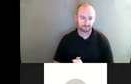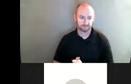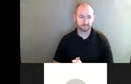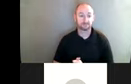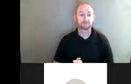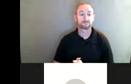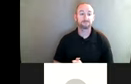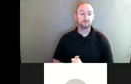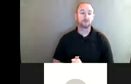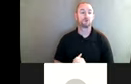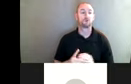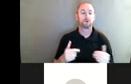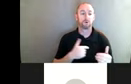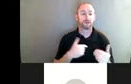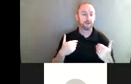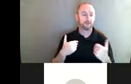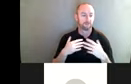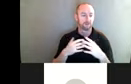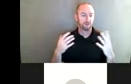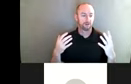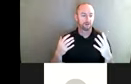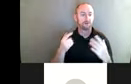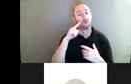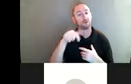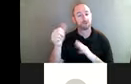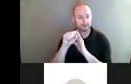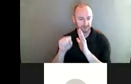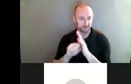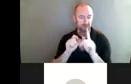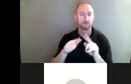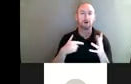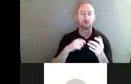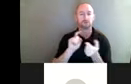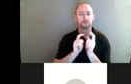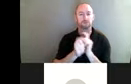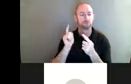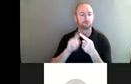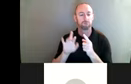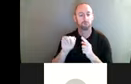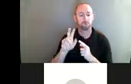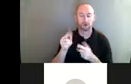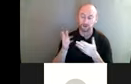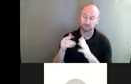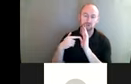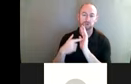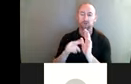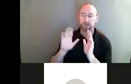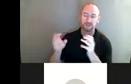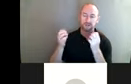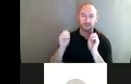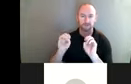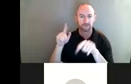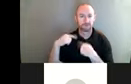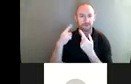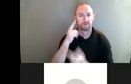lot for other states, but I want to kind of switch over to Brian here and let him show you what his efforts have been